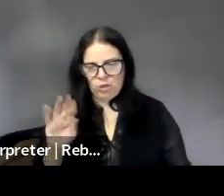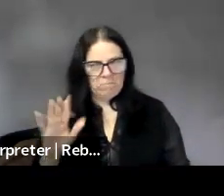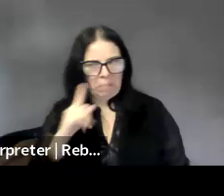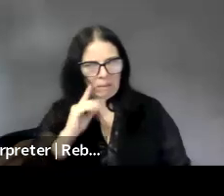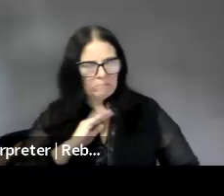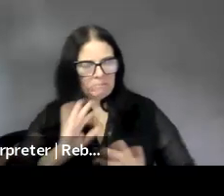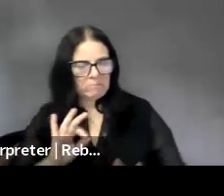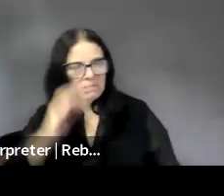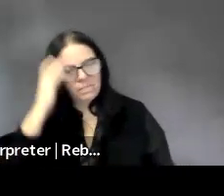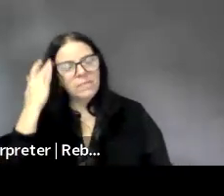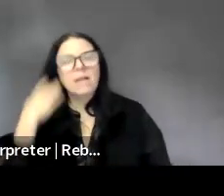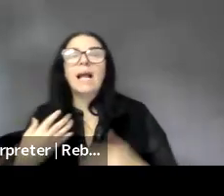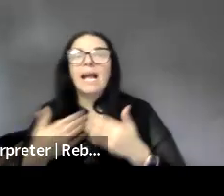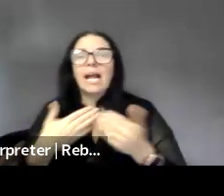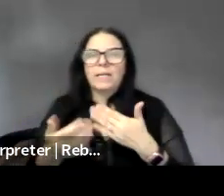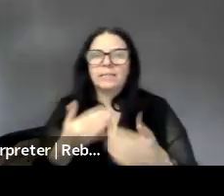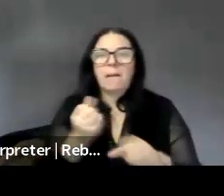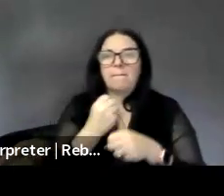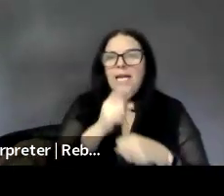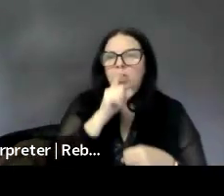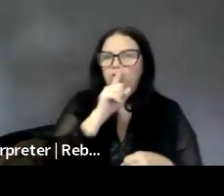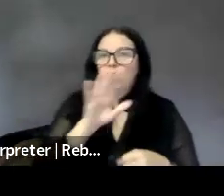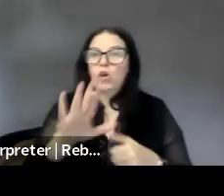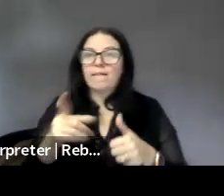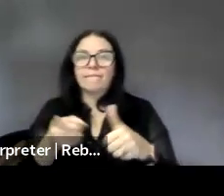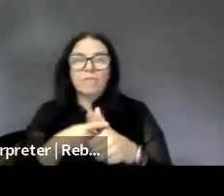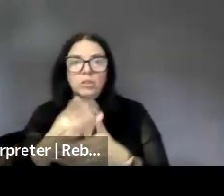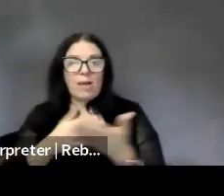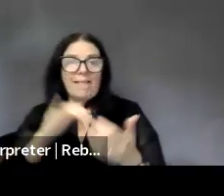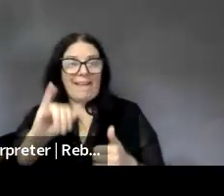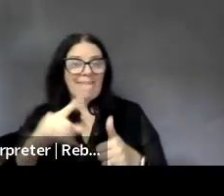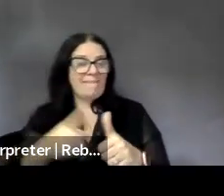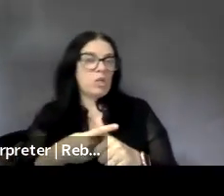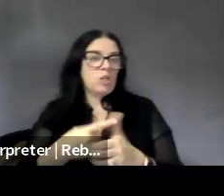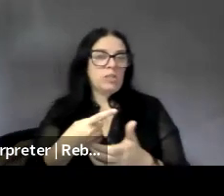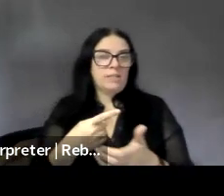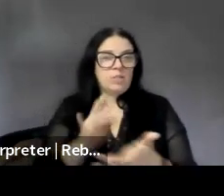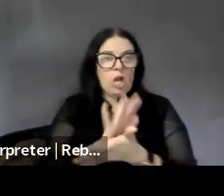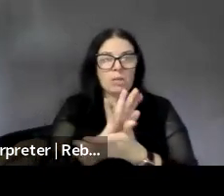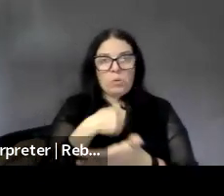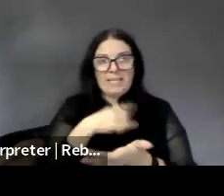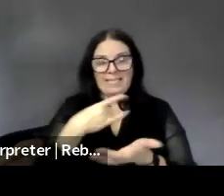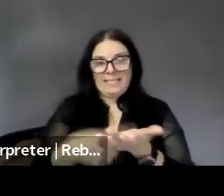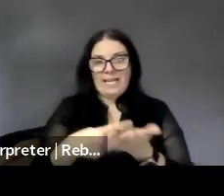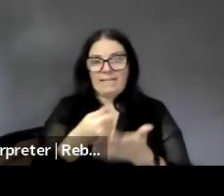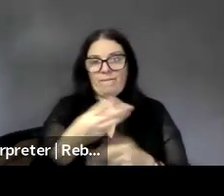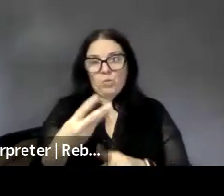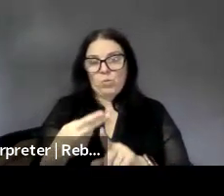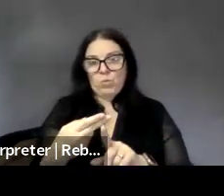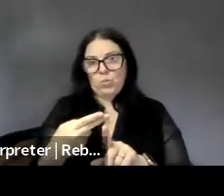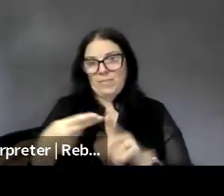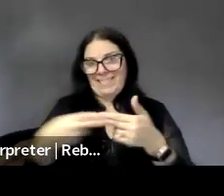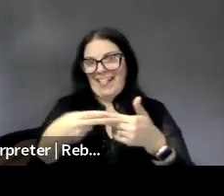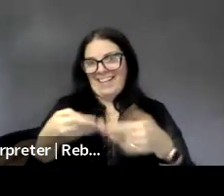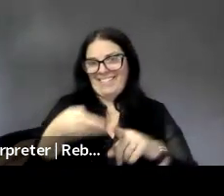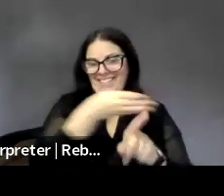But anyway, make sure that your first element, that first document we talked about in that list a couple of slides ago, is